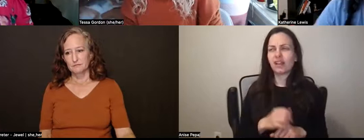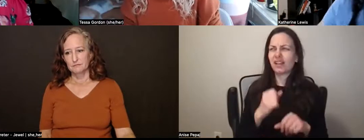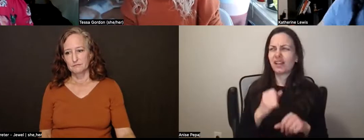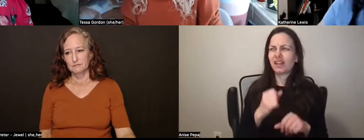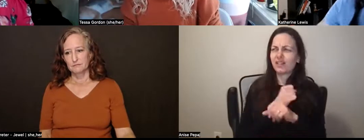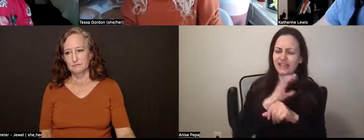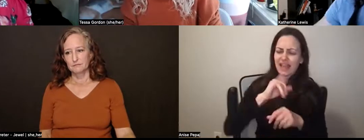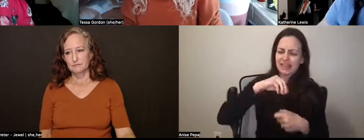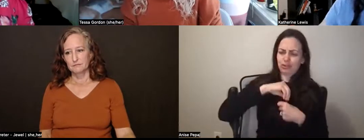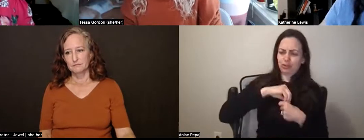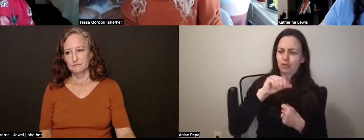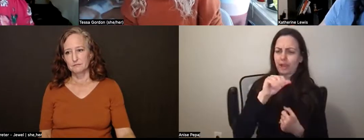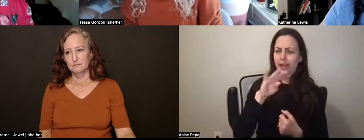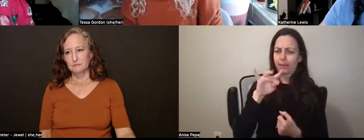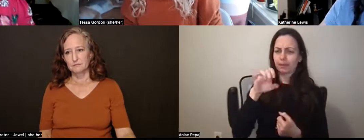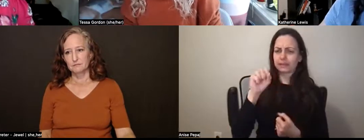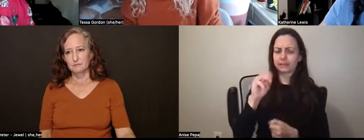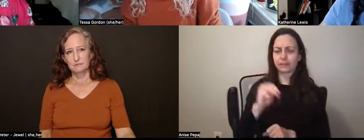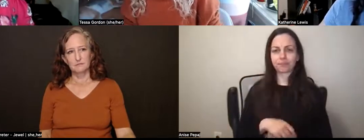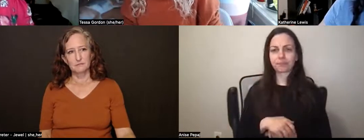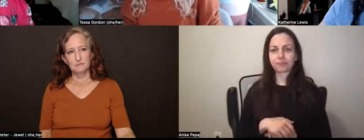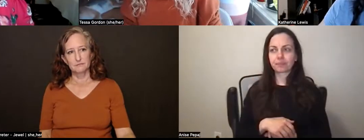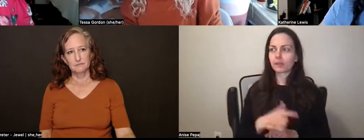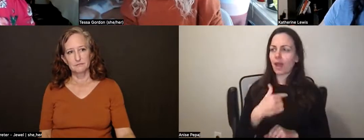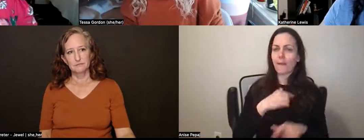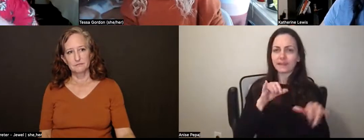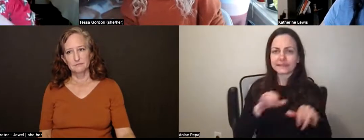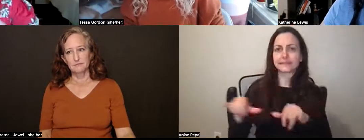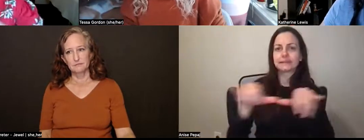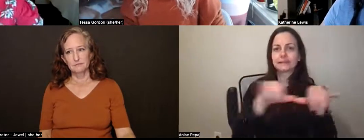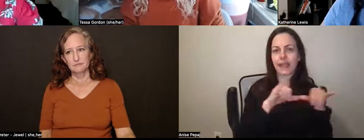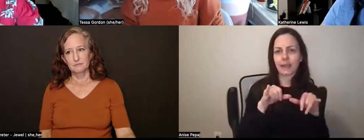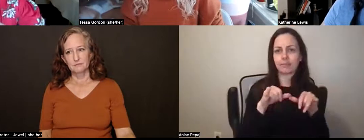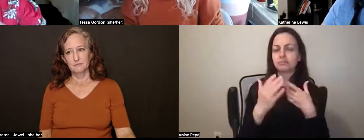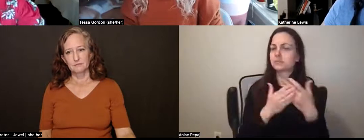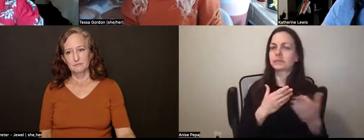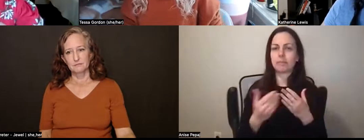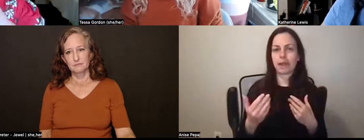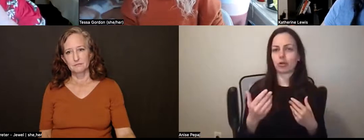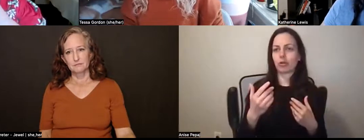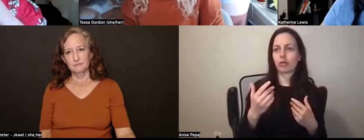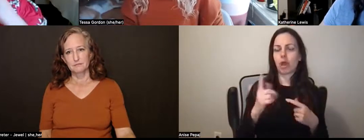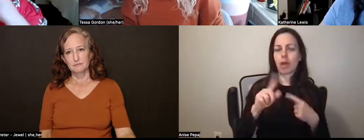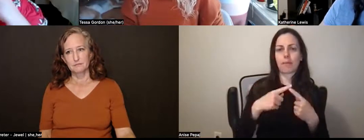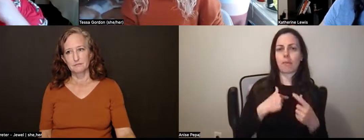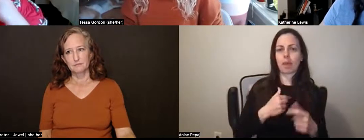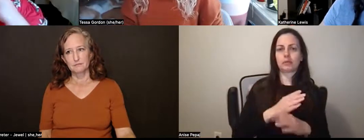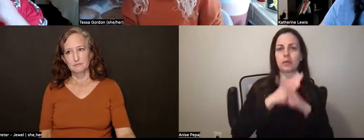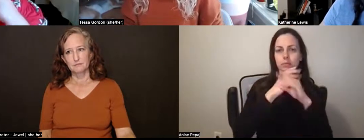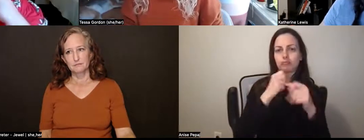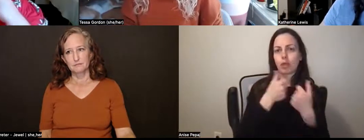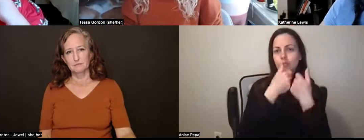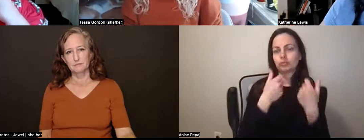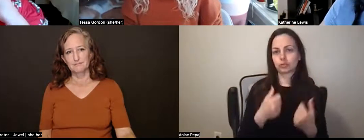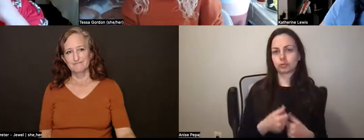internalized ableism. Like I am in the same boat as anyone else, despite my own obstacles. And